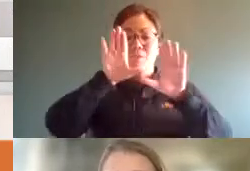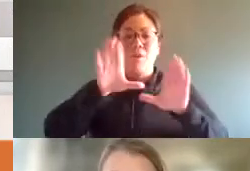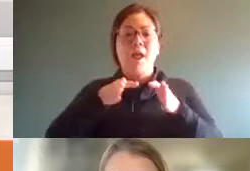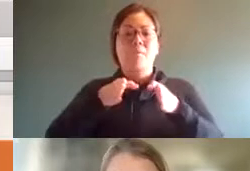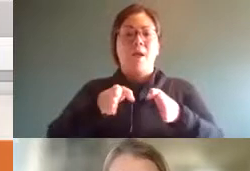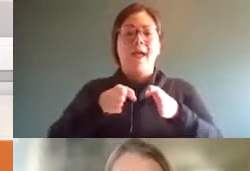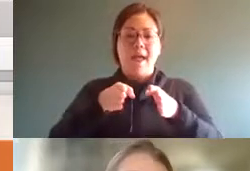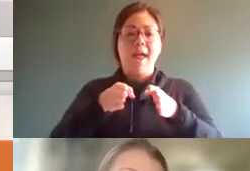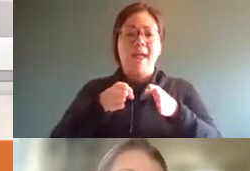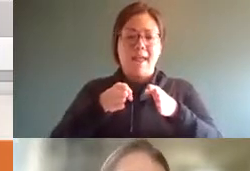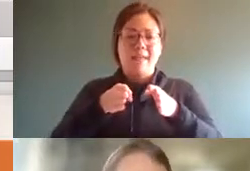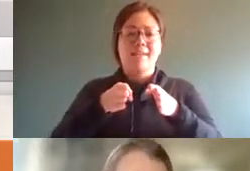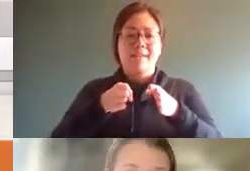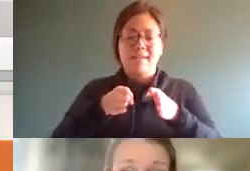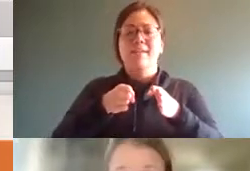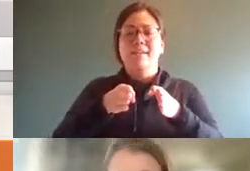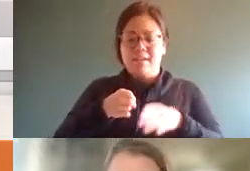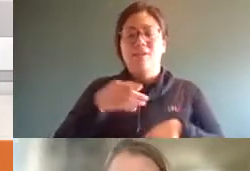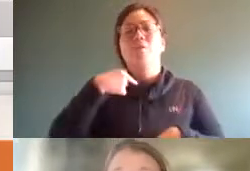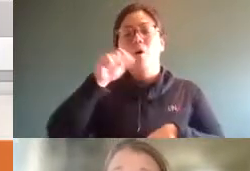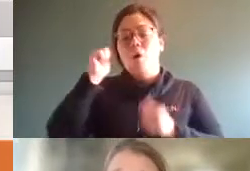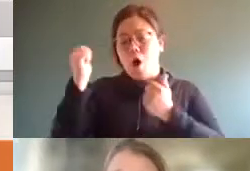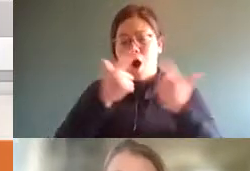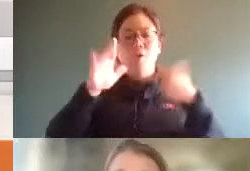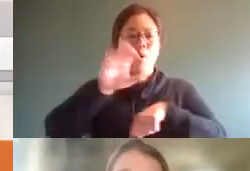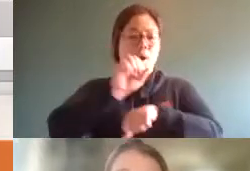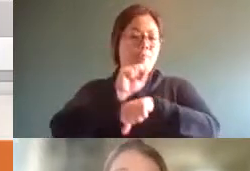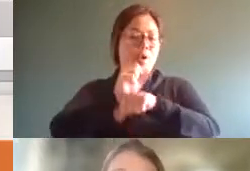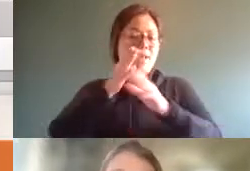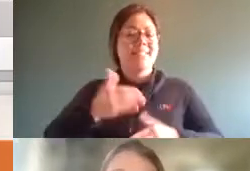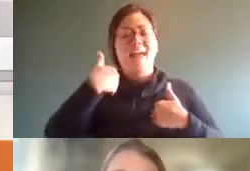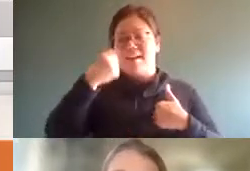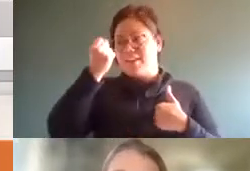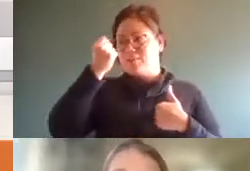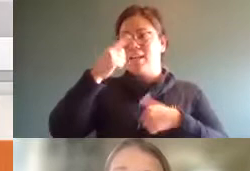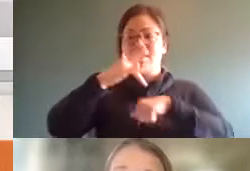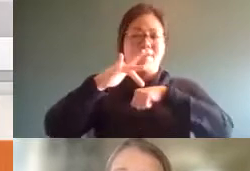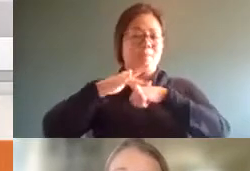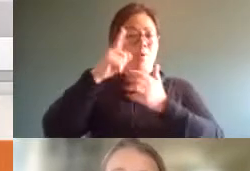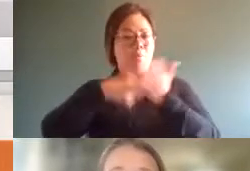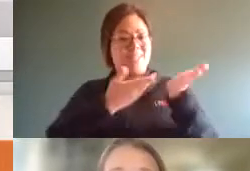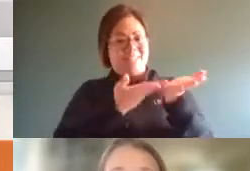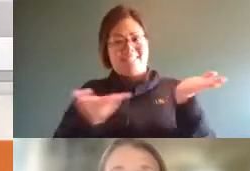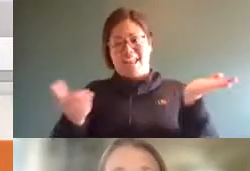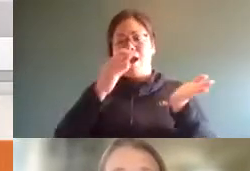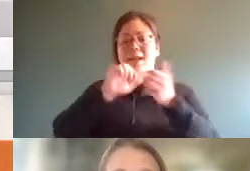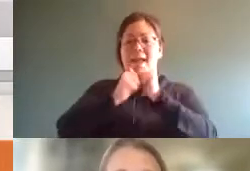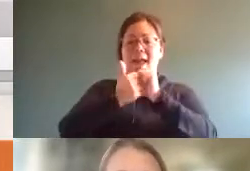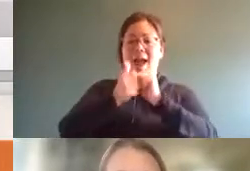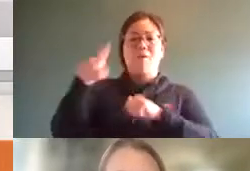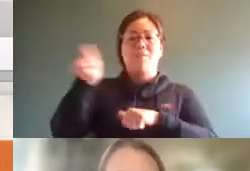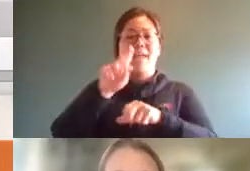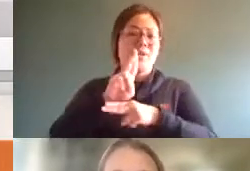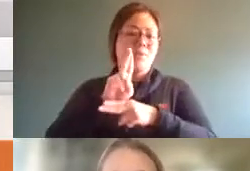sure that all of your employees have the opportunity to understand what's available to them and how they can utilize